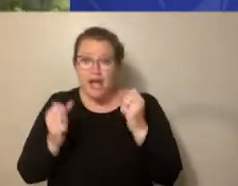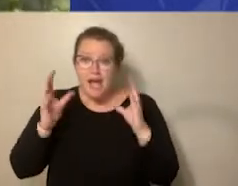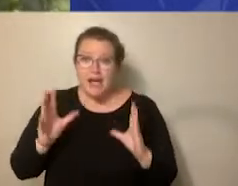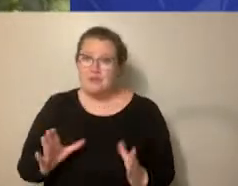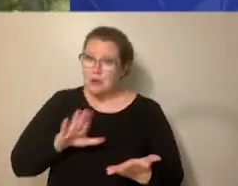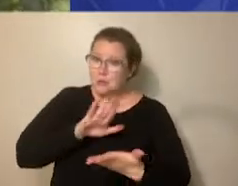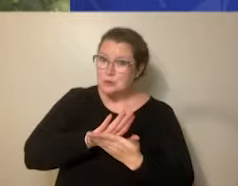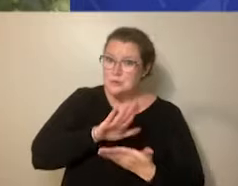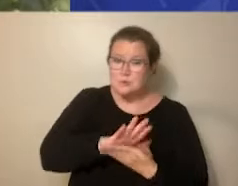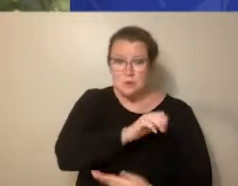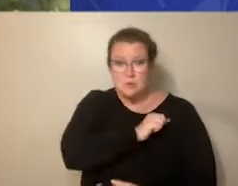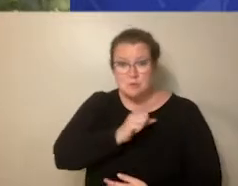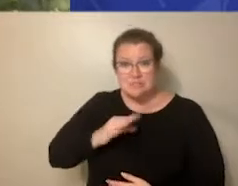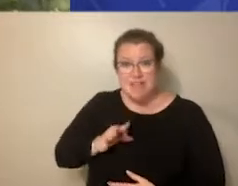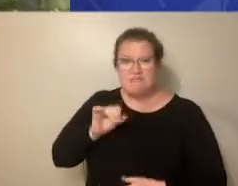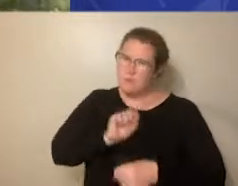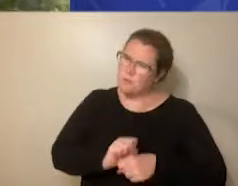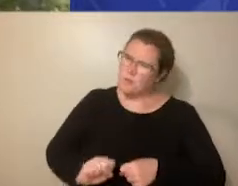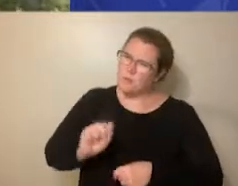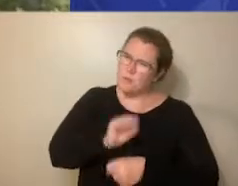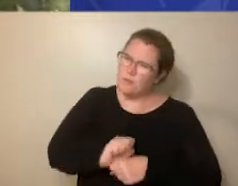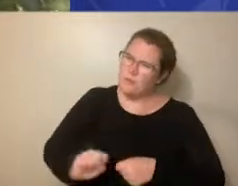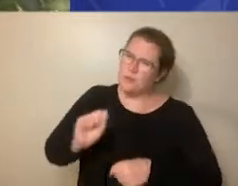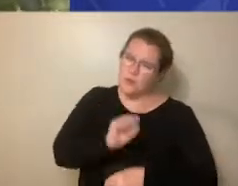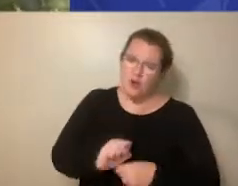are working hard for you.